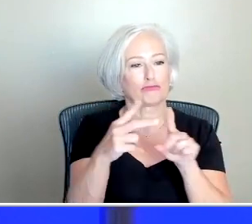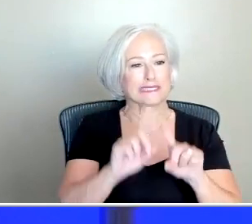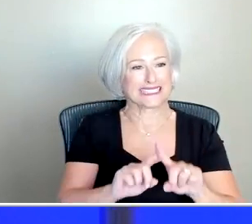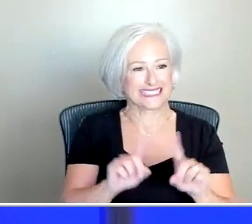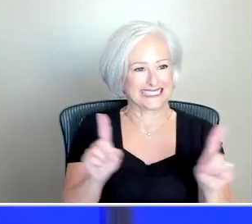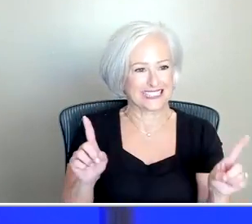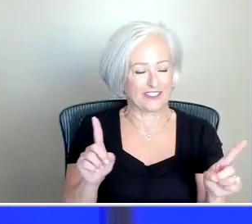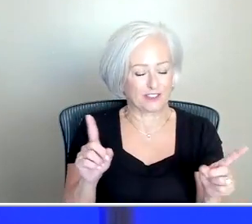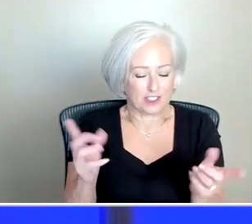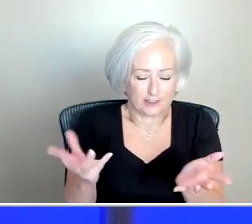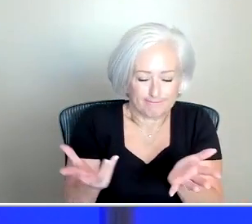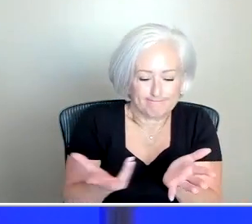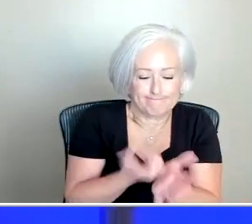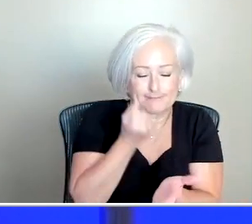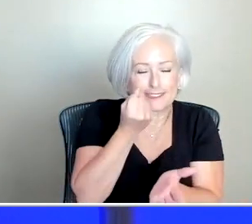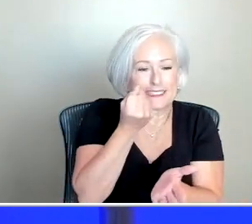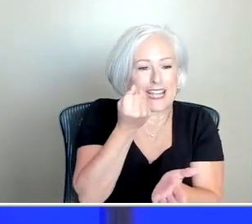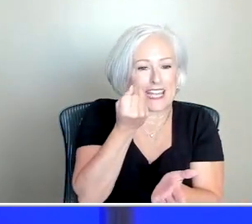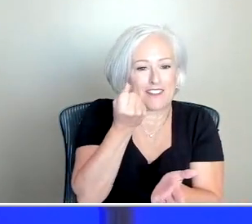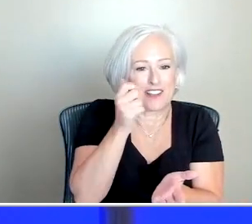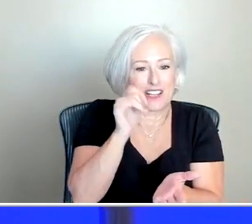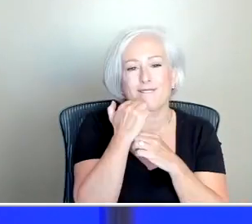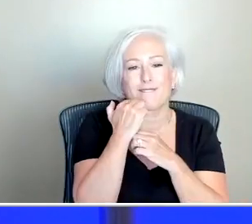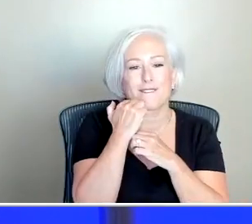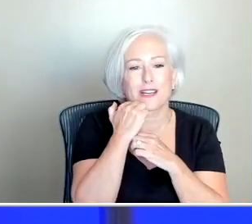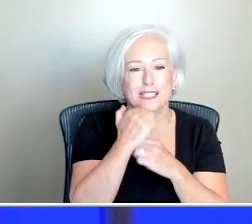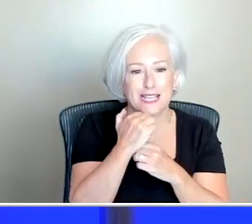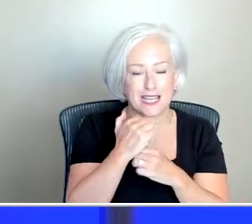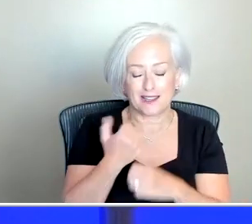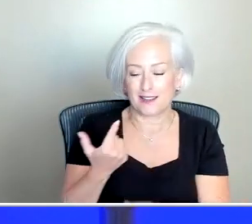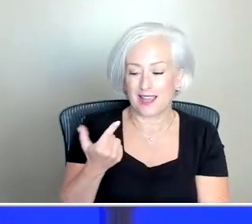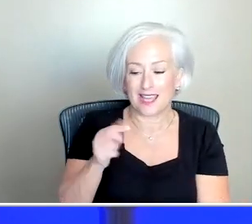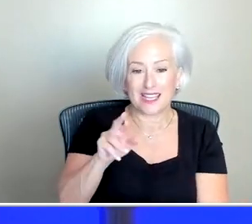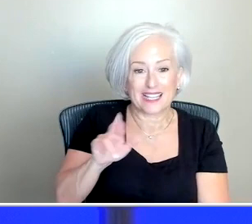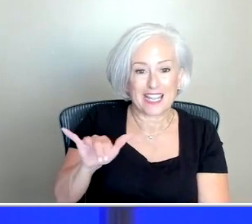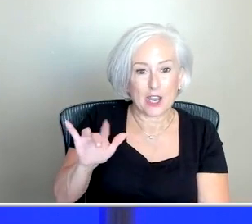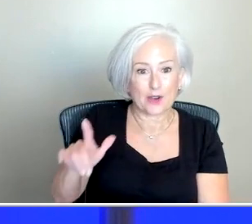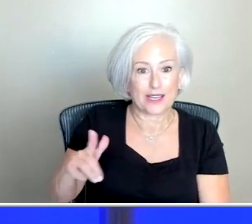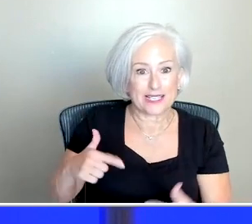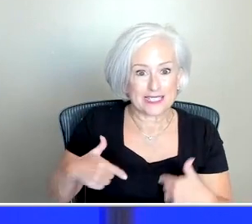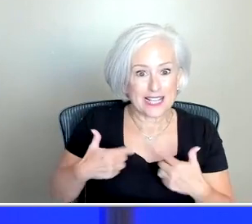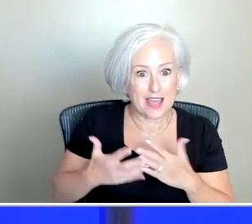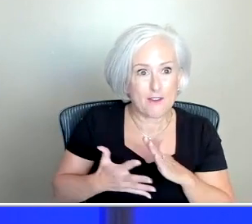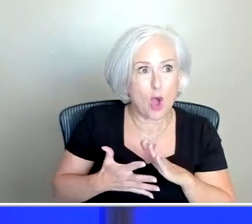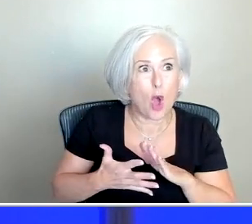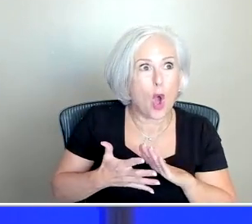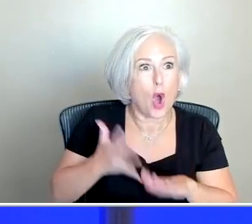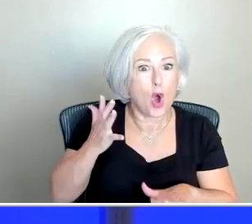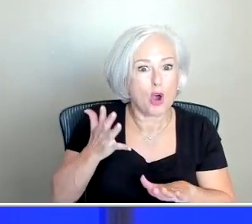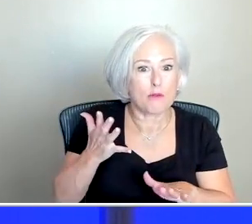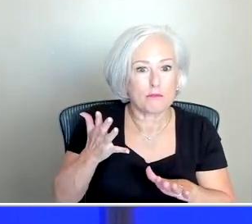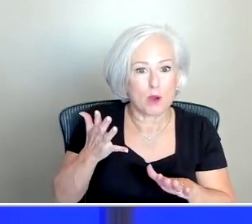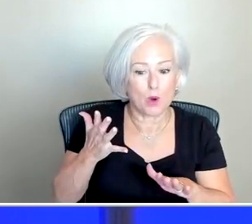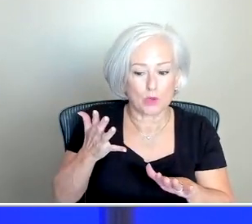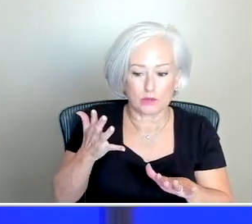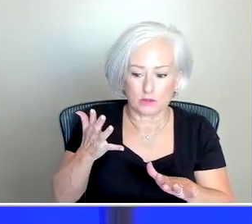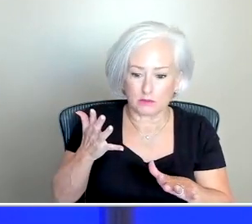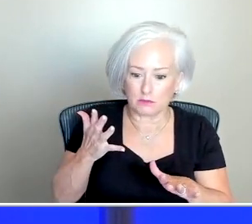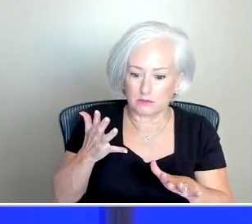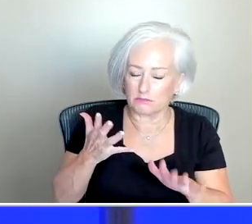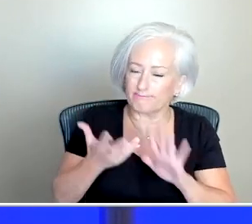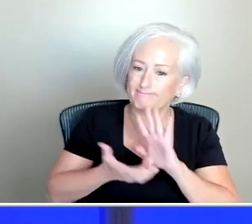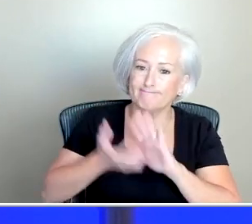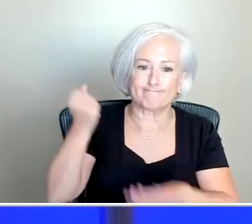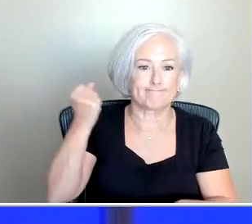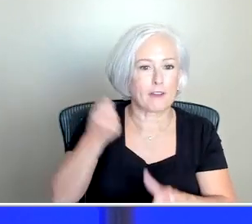precious it is. Gary's life was almost taken away from him. In fact, the likelihood was more greater that